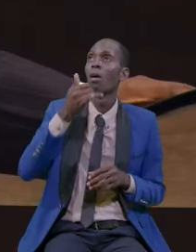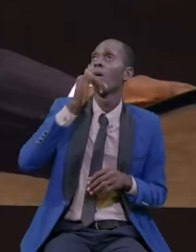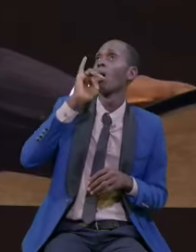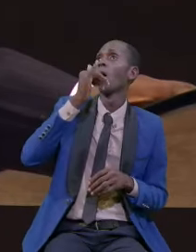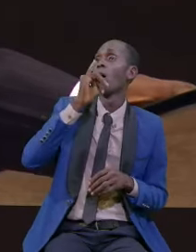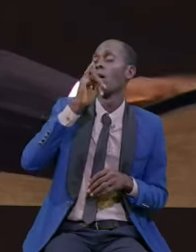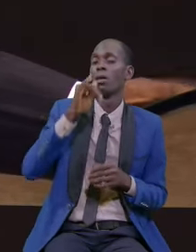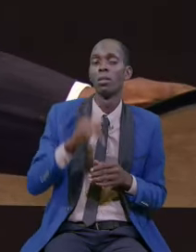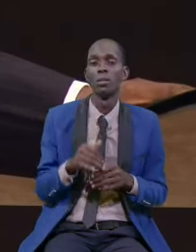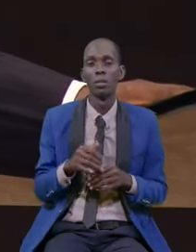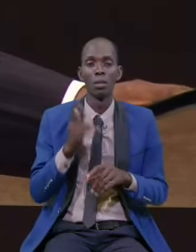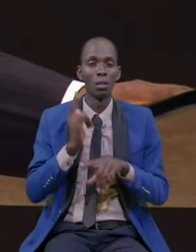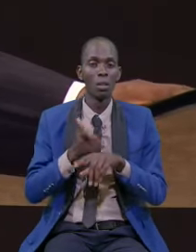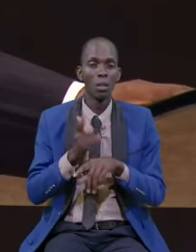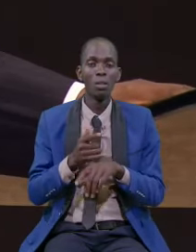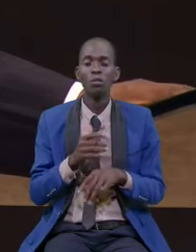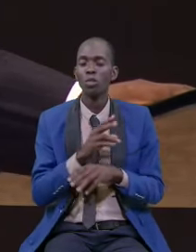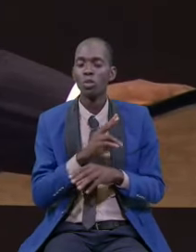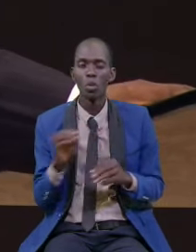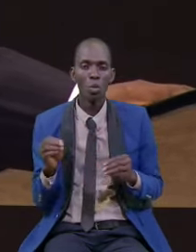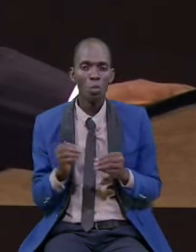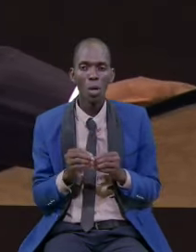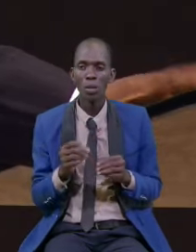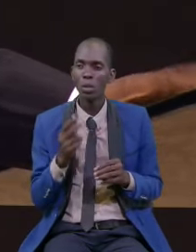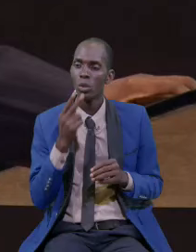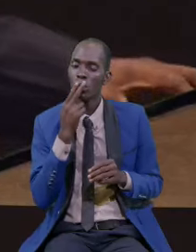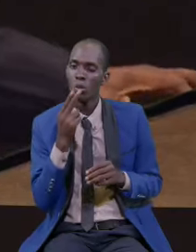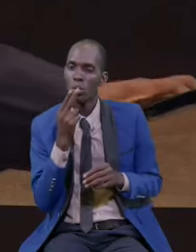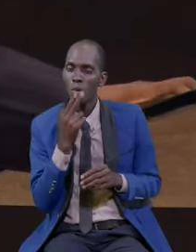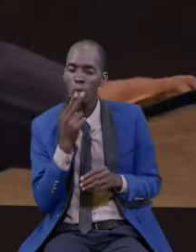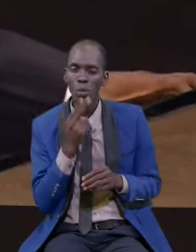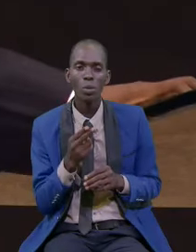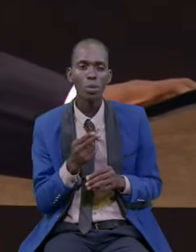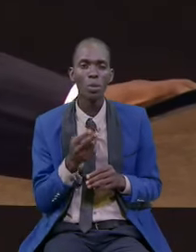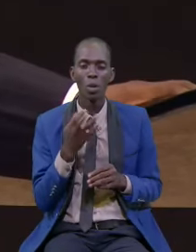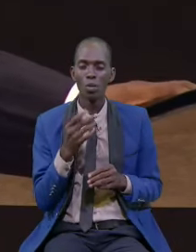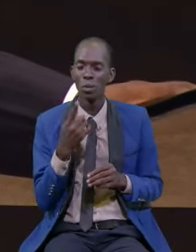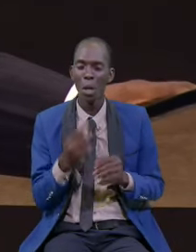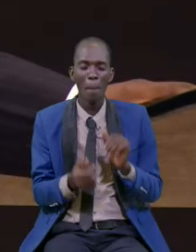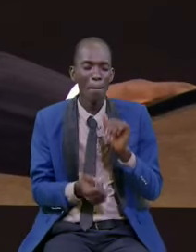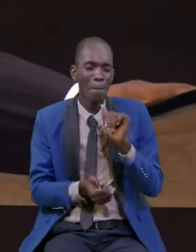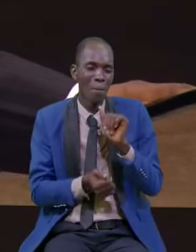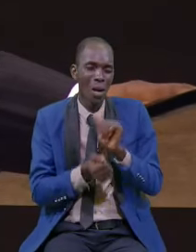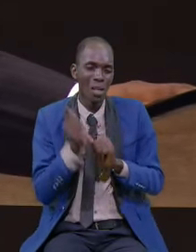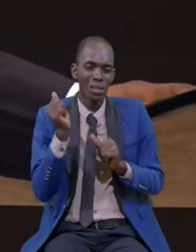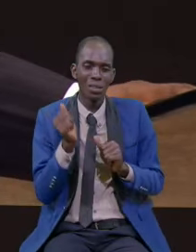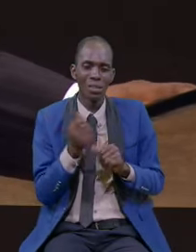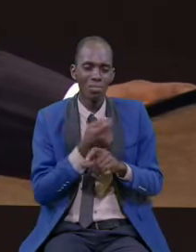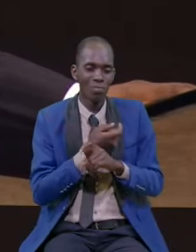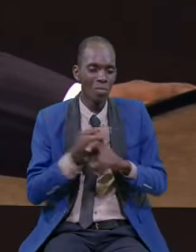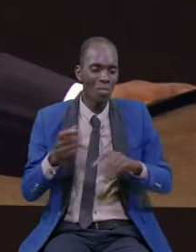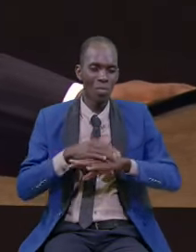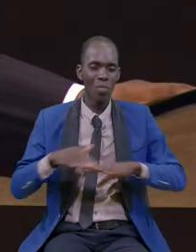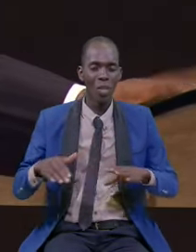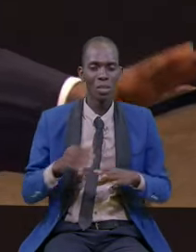no smoking of the mildest thing. And everything you were